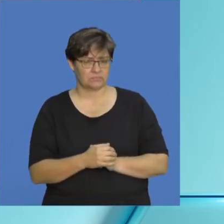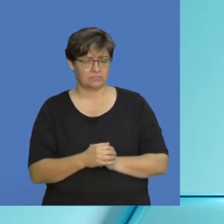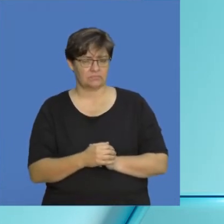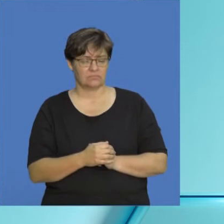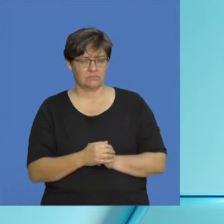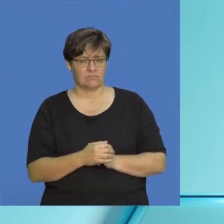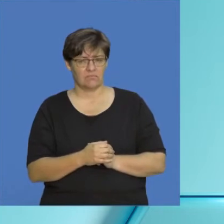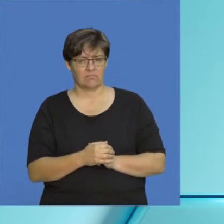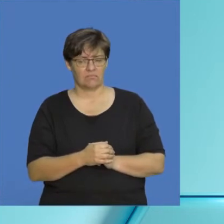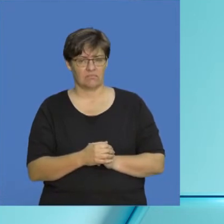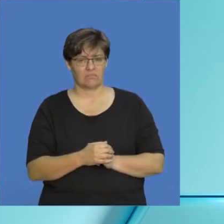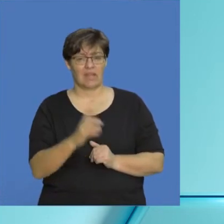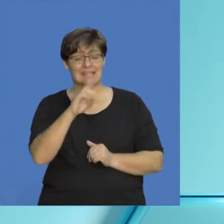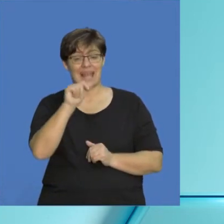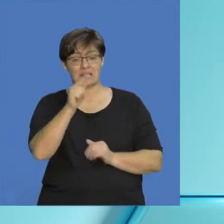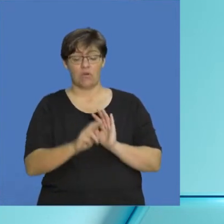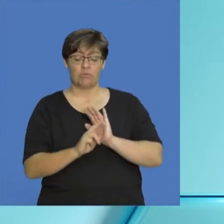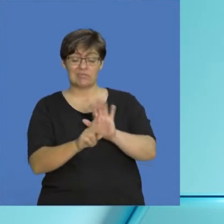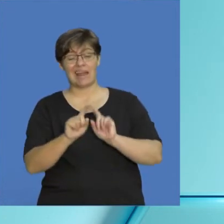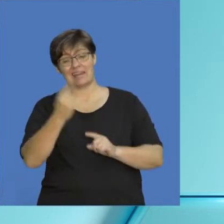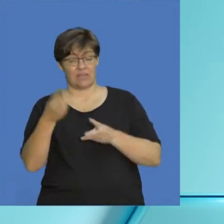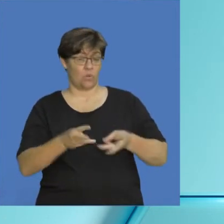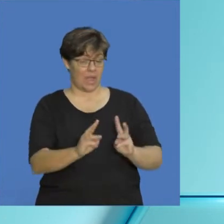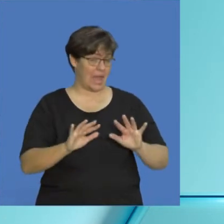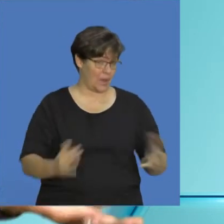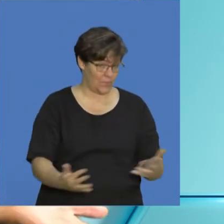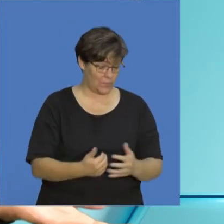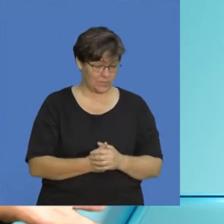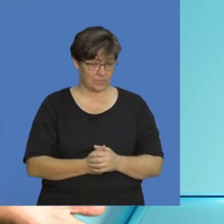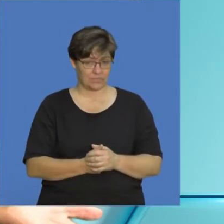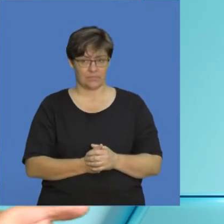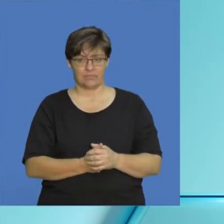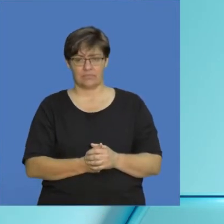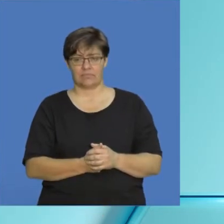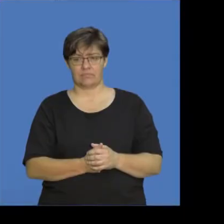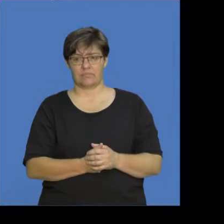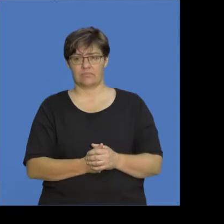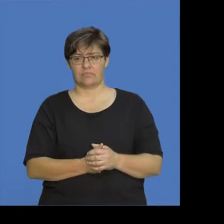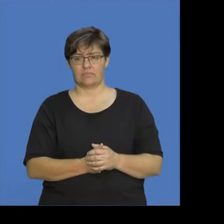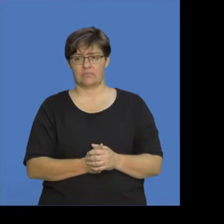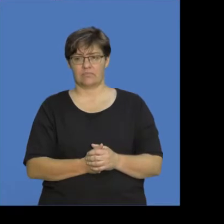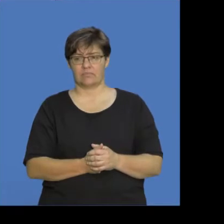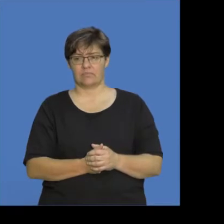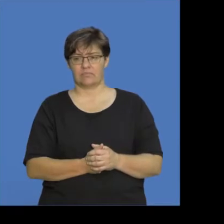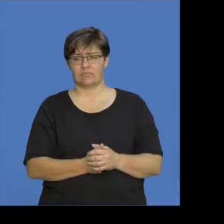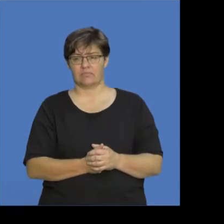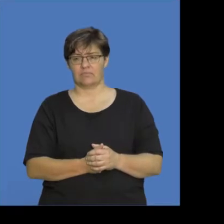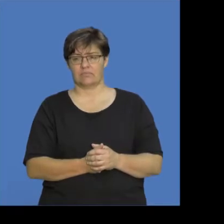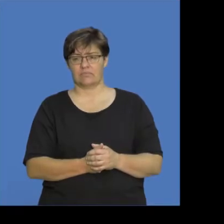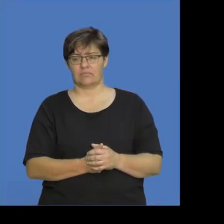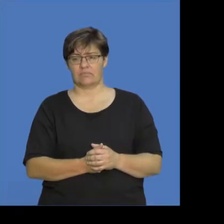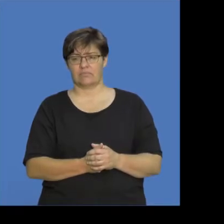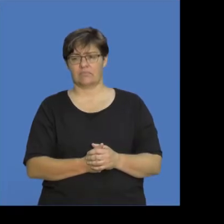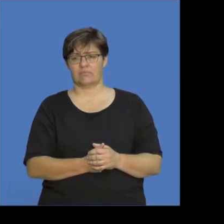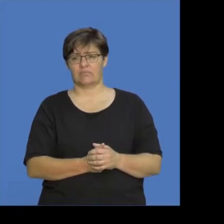Now, let's look at another way of representing data. Okay, so go